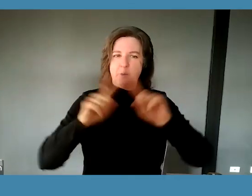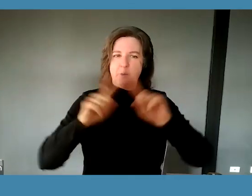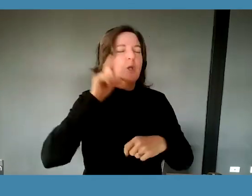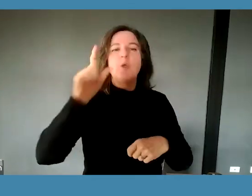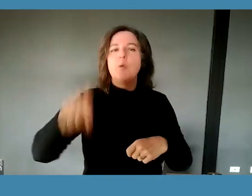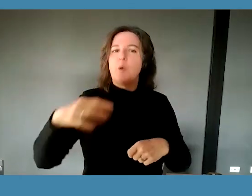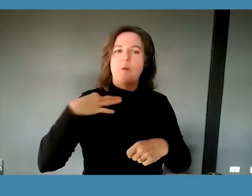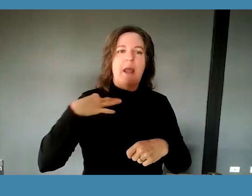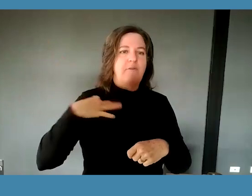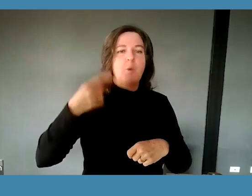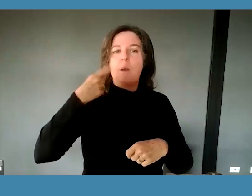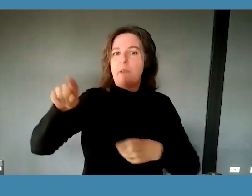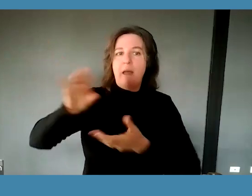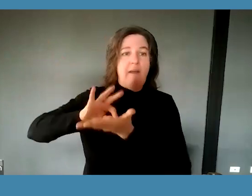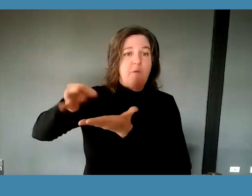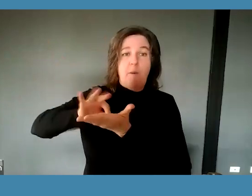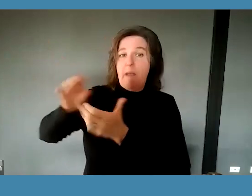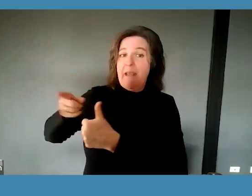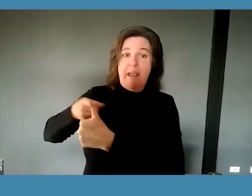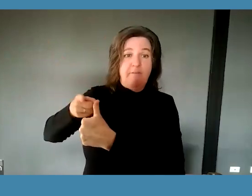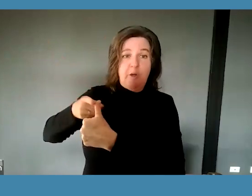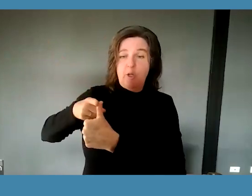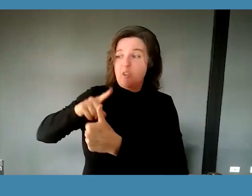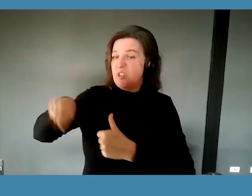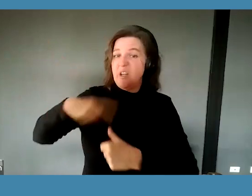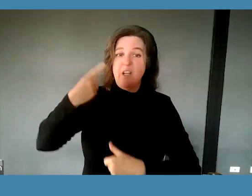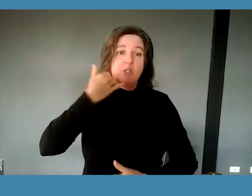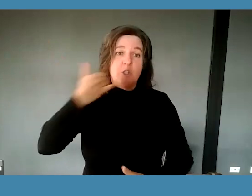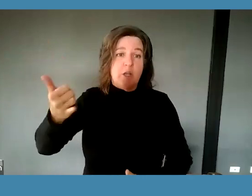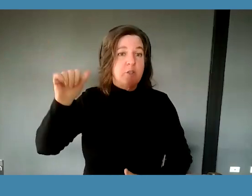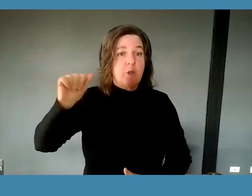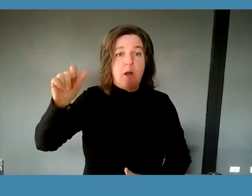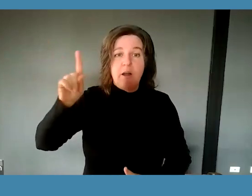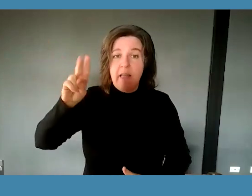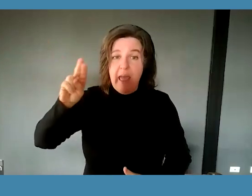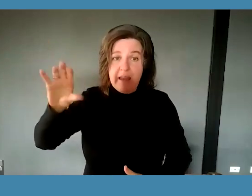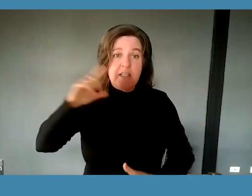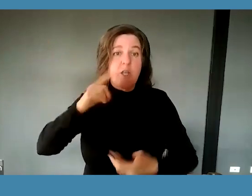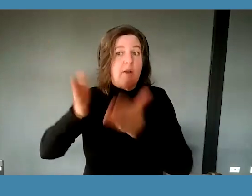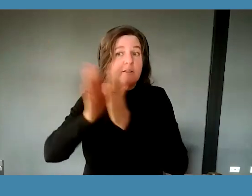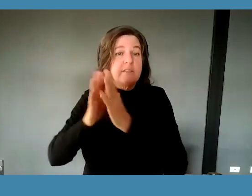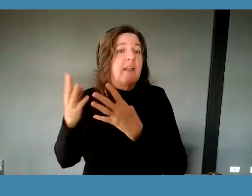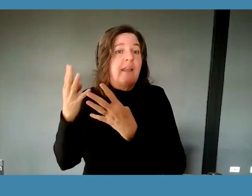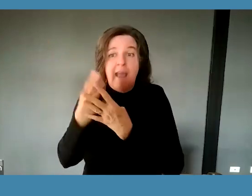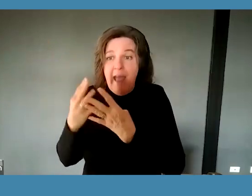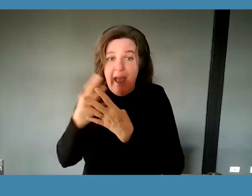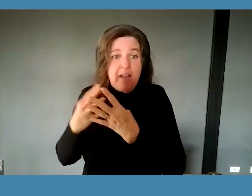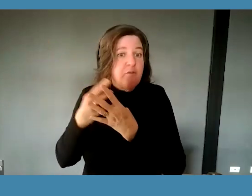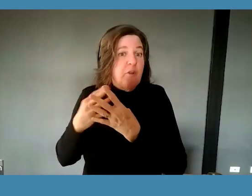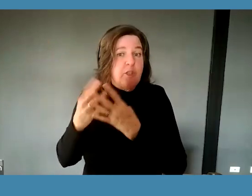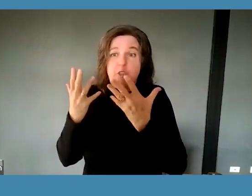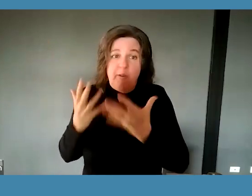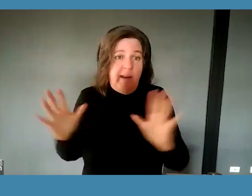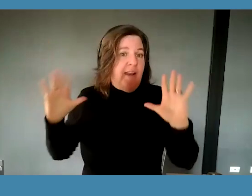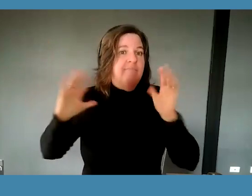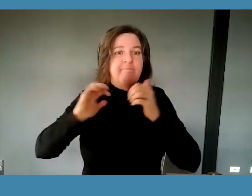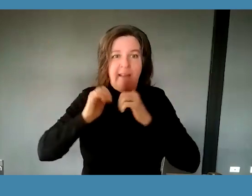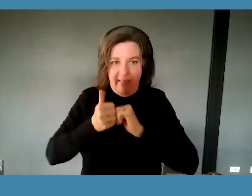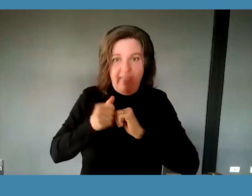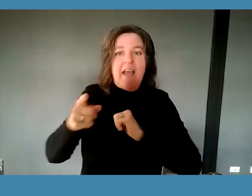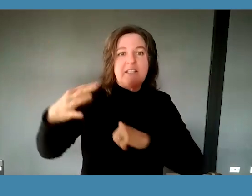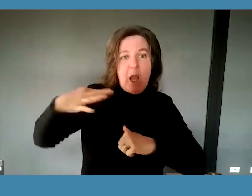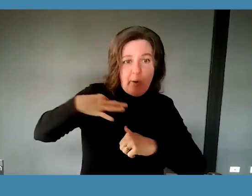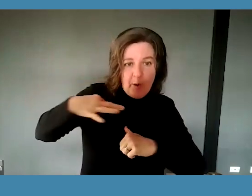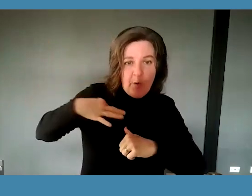for Medicaid first. You can just call the ADRC and ask to be screened, and that's how you apply and get put on the wait